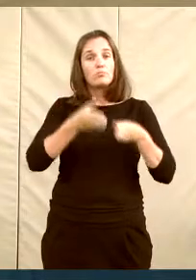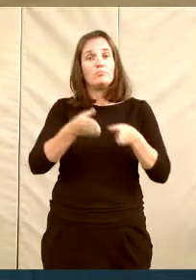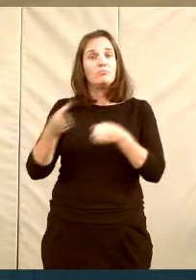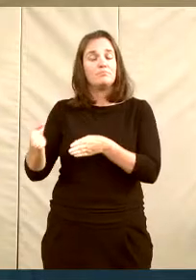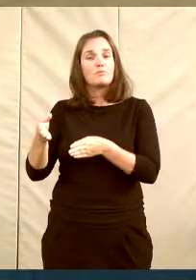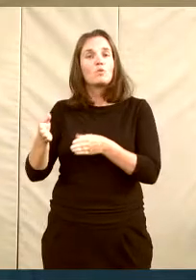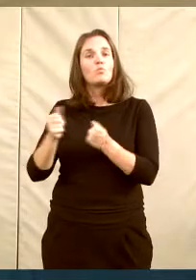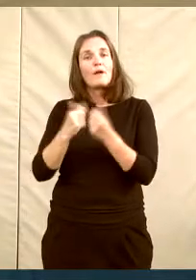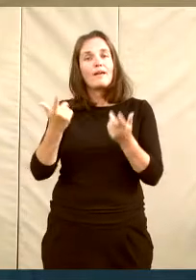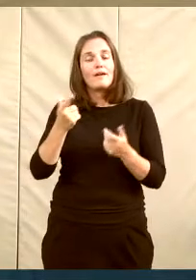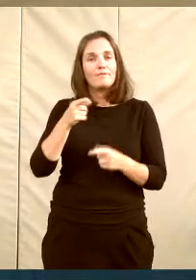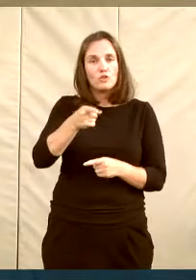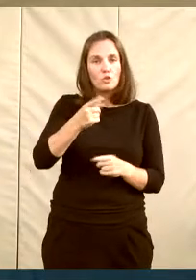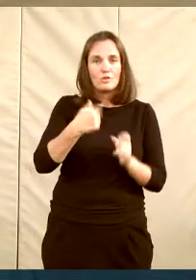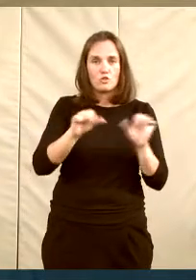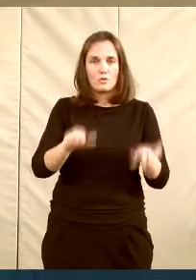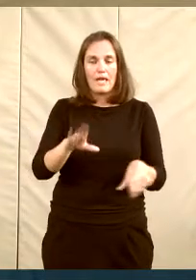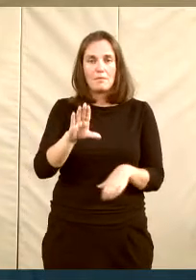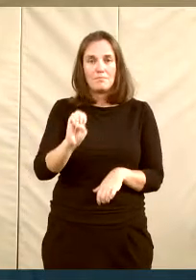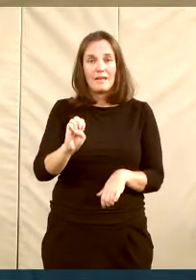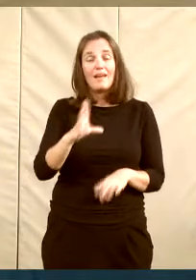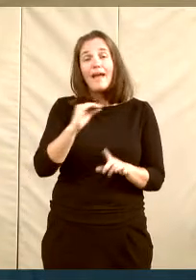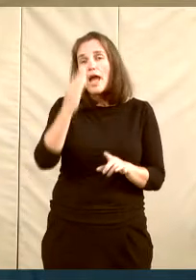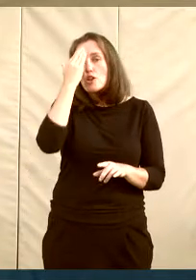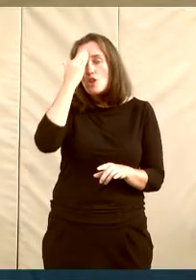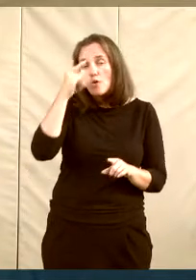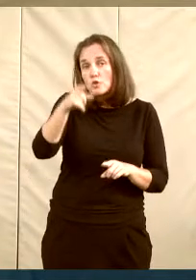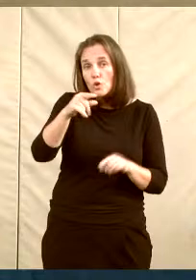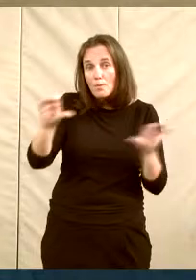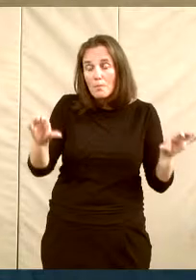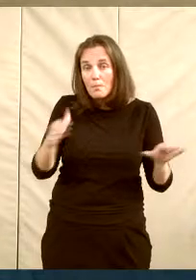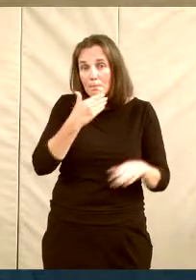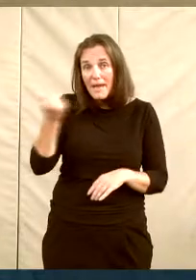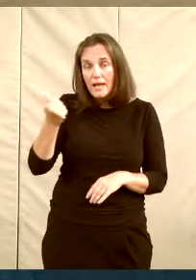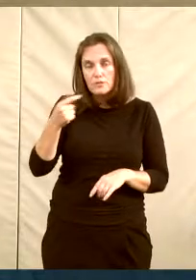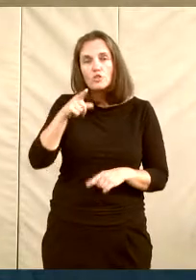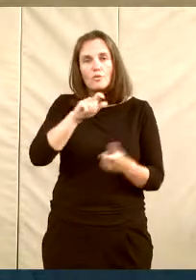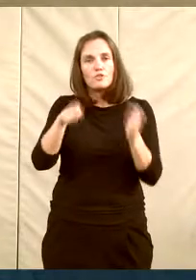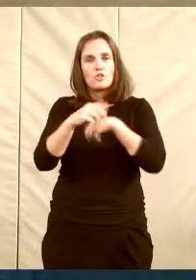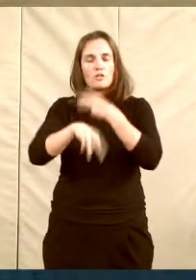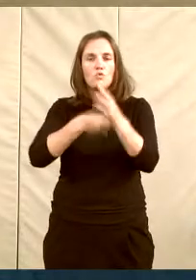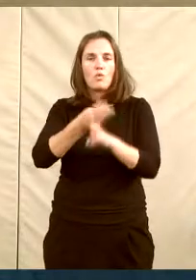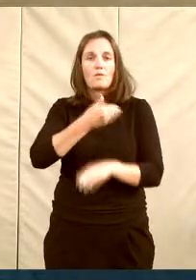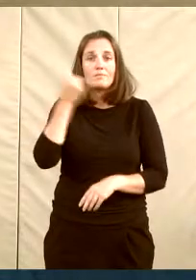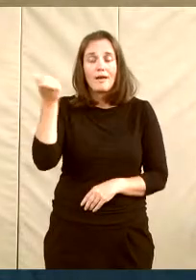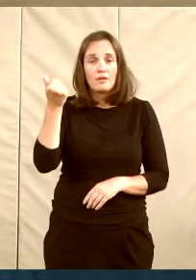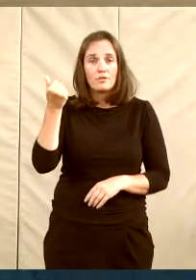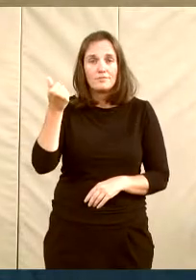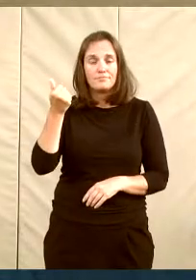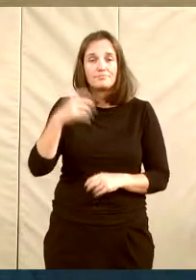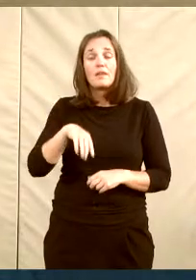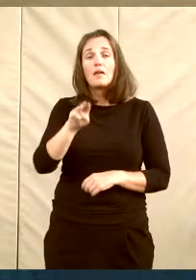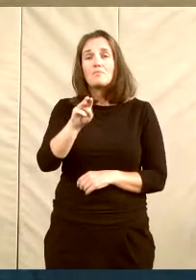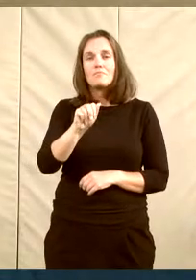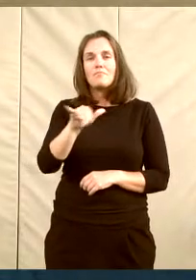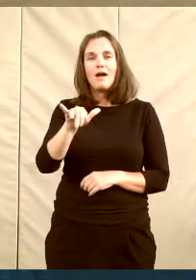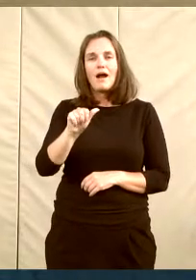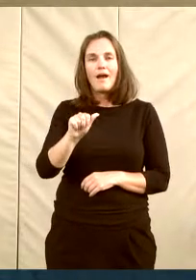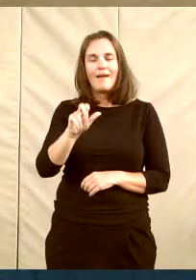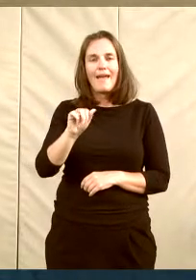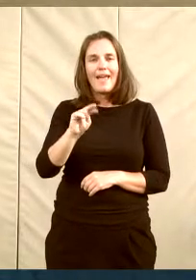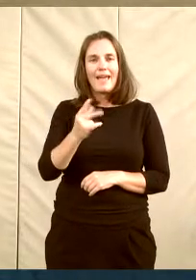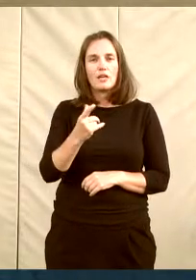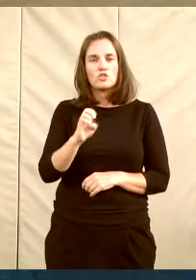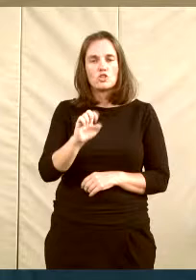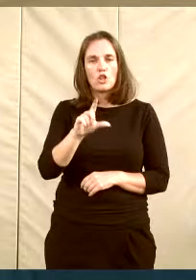when you are at your best, you have changed the world for the better. Maya Angelou once said, "I've learned that people